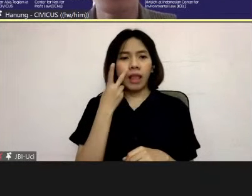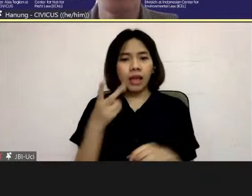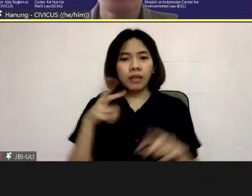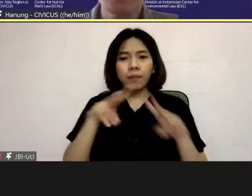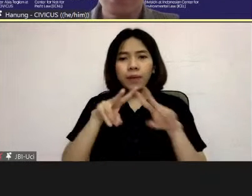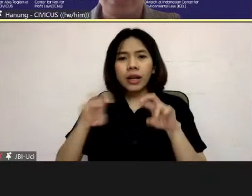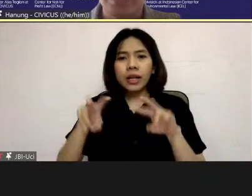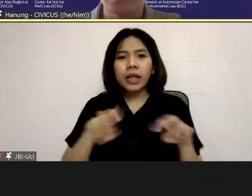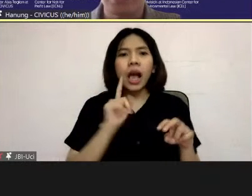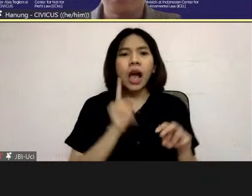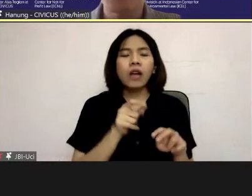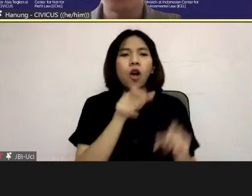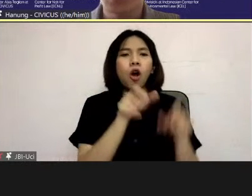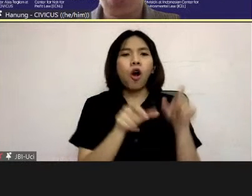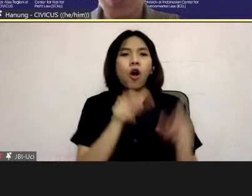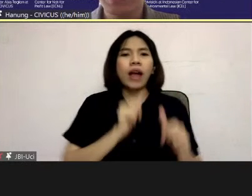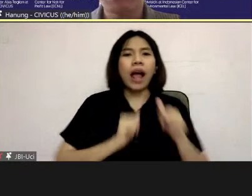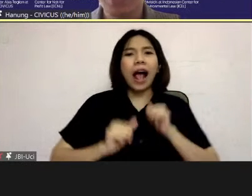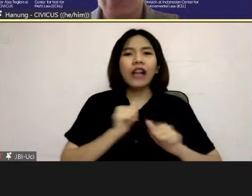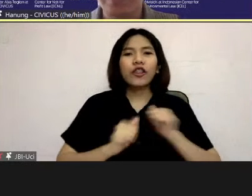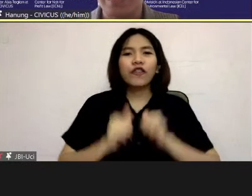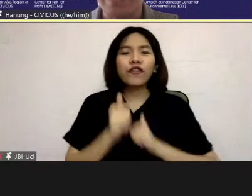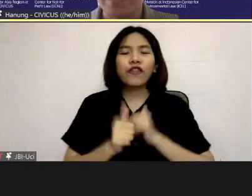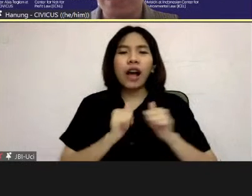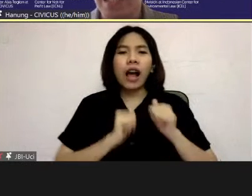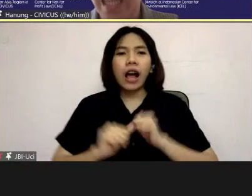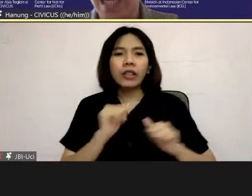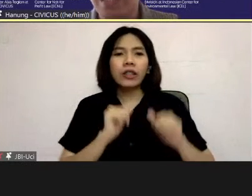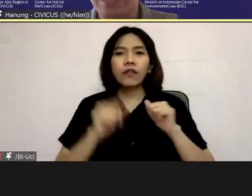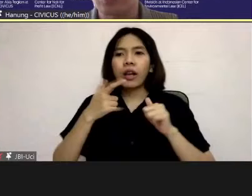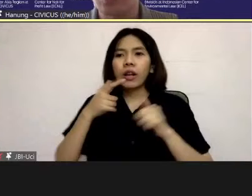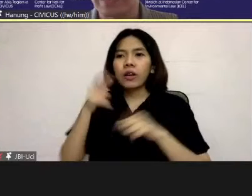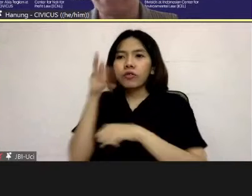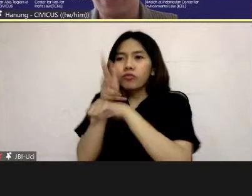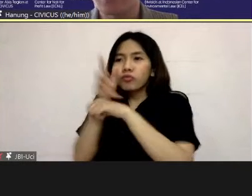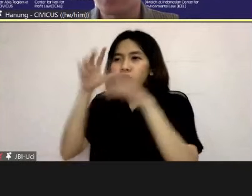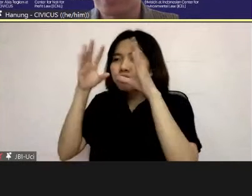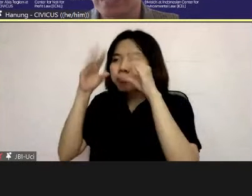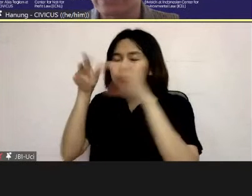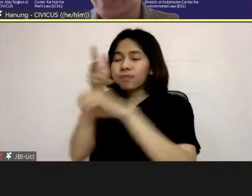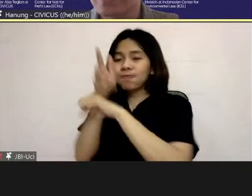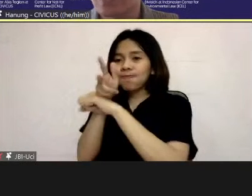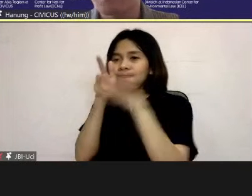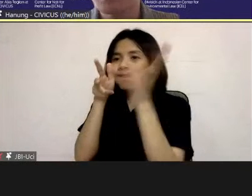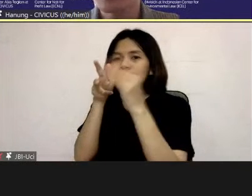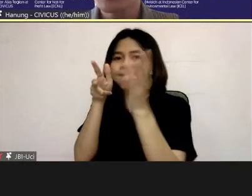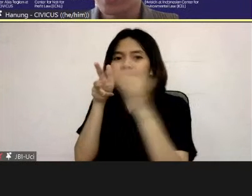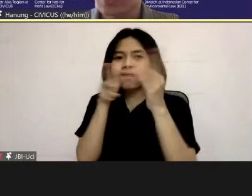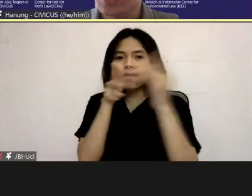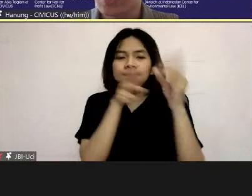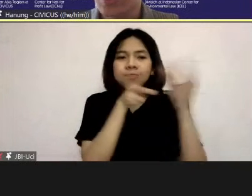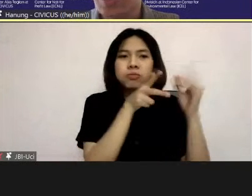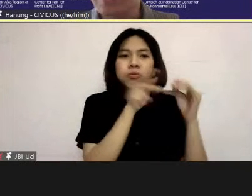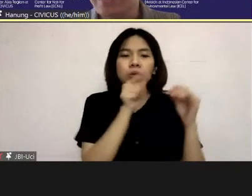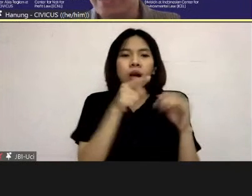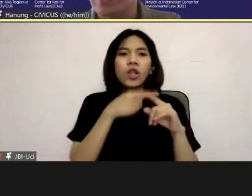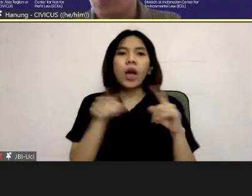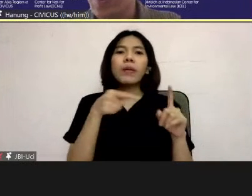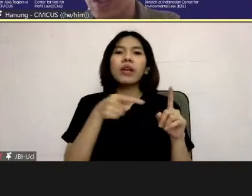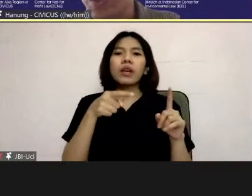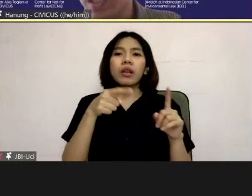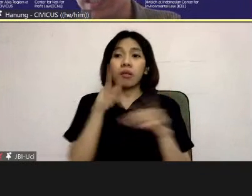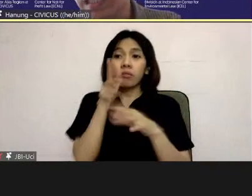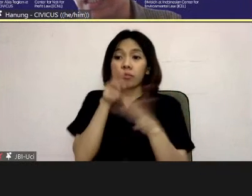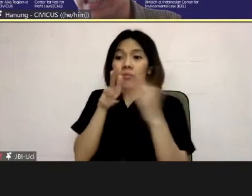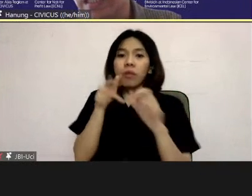Indonesia. And then journalists being harassed and detained, including Pham Duan Tran in Vietnam, a journalist, and